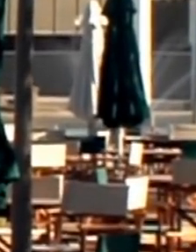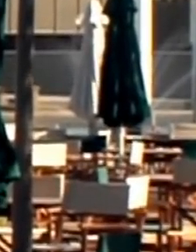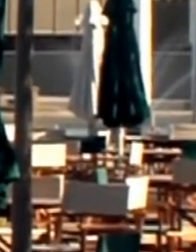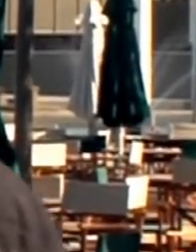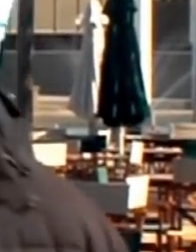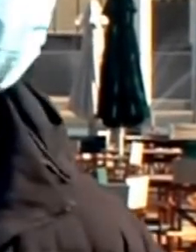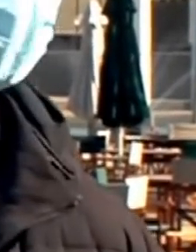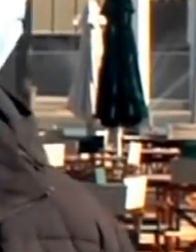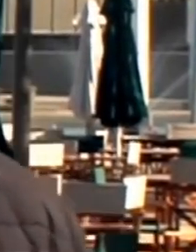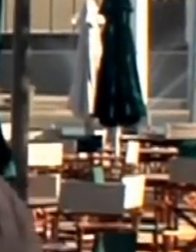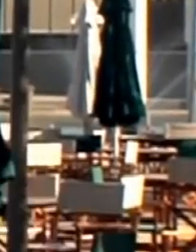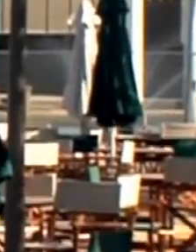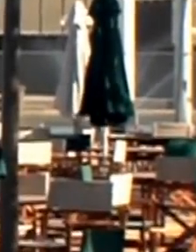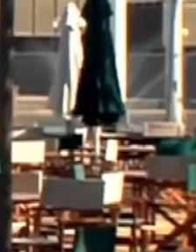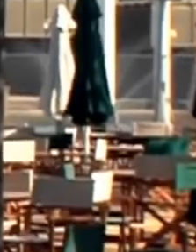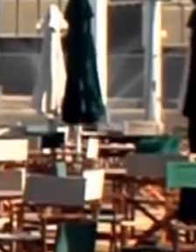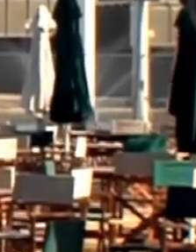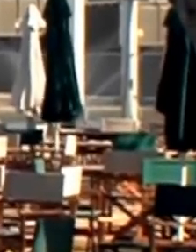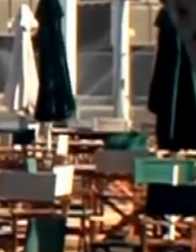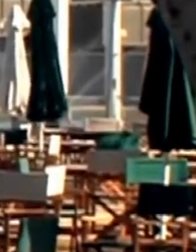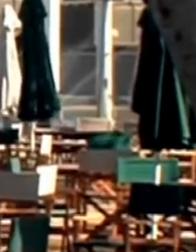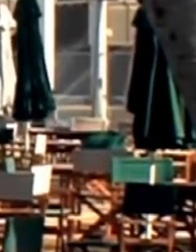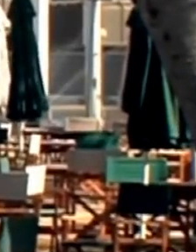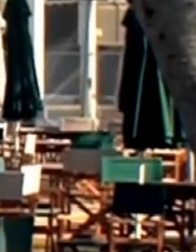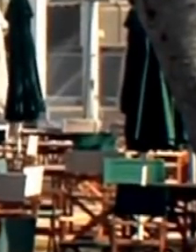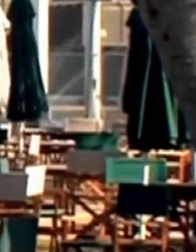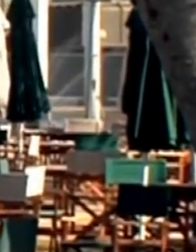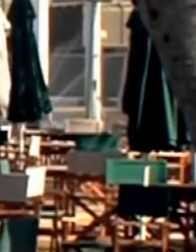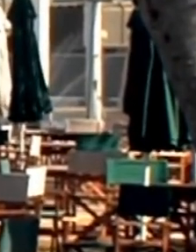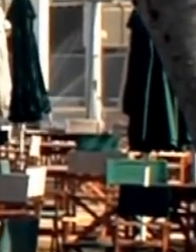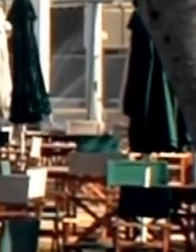This is my 7th day on quarantine here at NASREC.